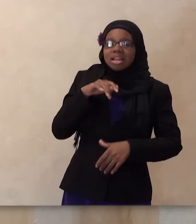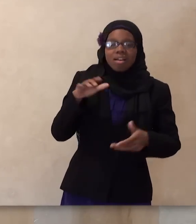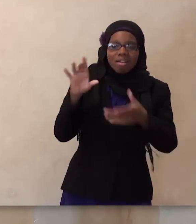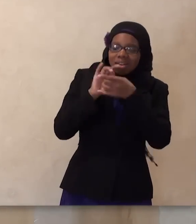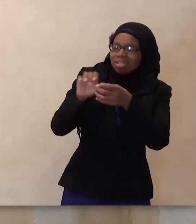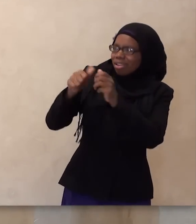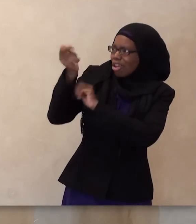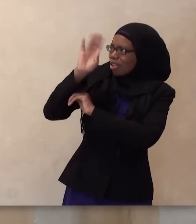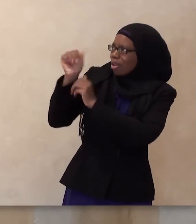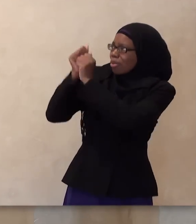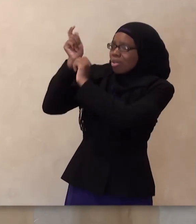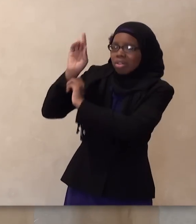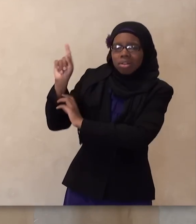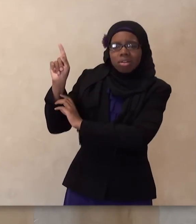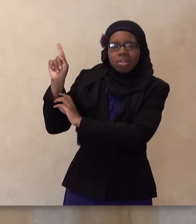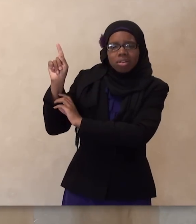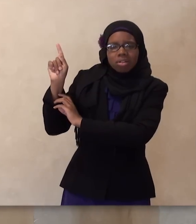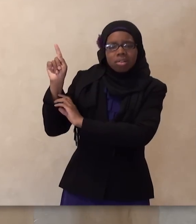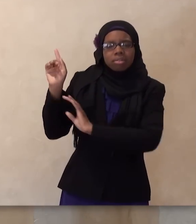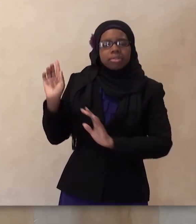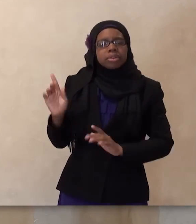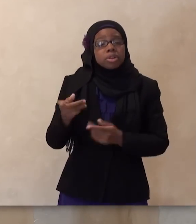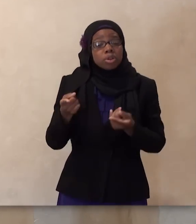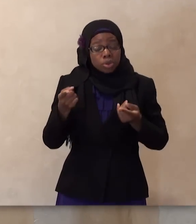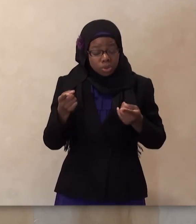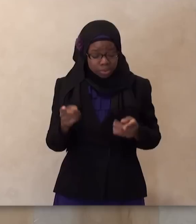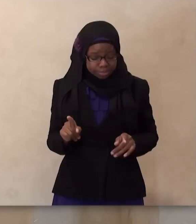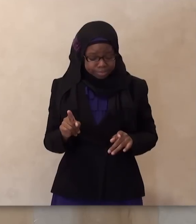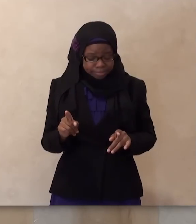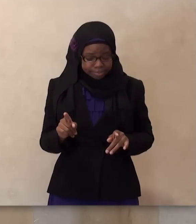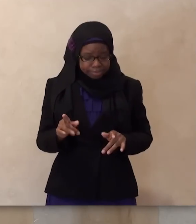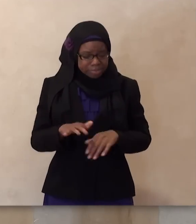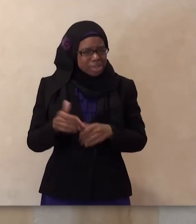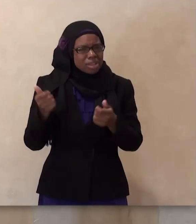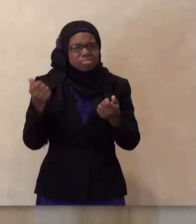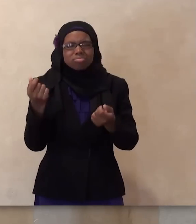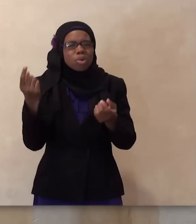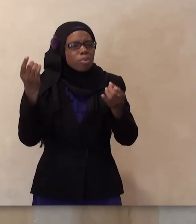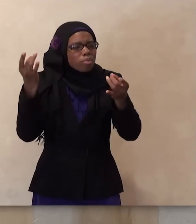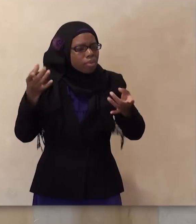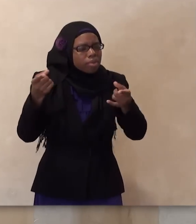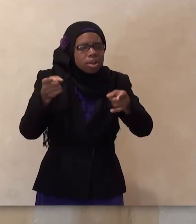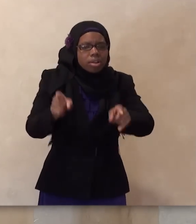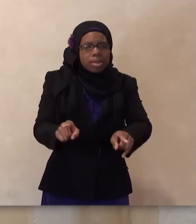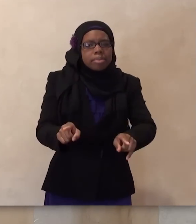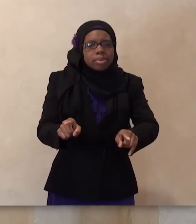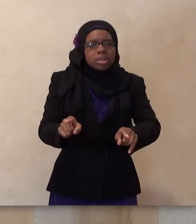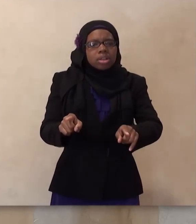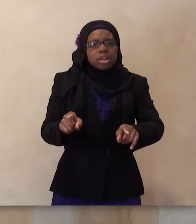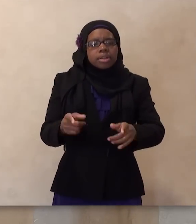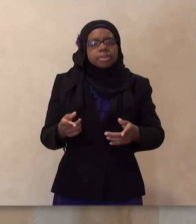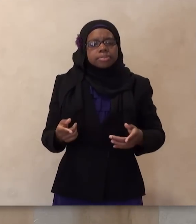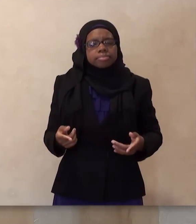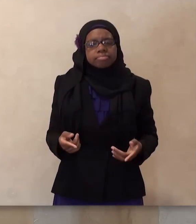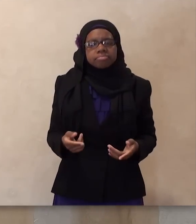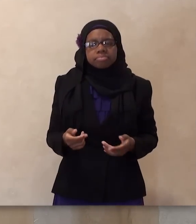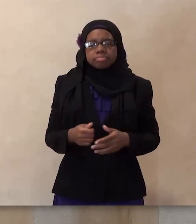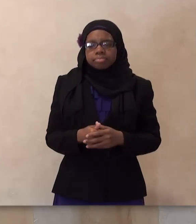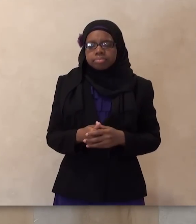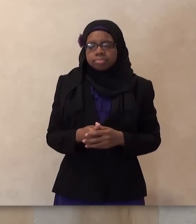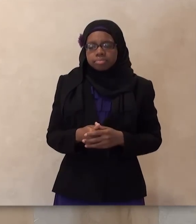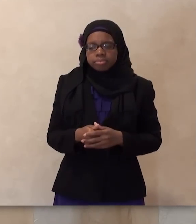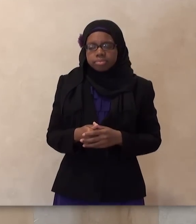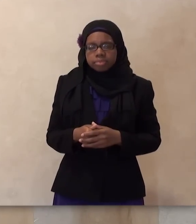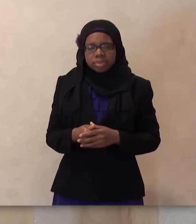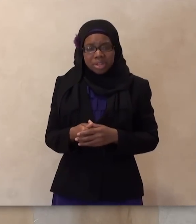ta'ala. And my brothers and sisters, when any afa, any calamity, or anything related to adab comes